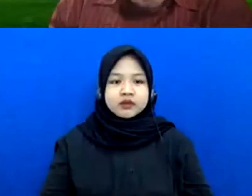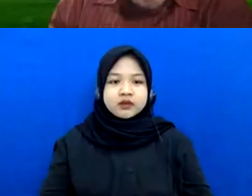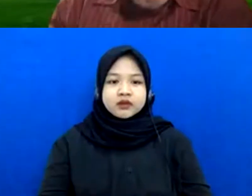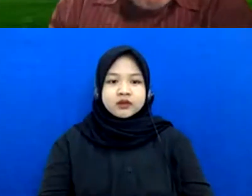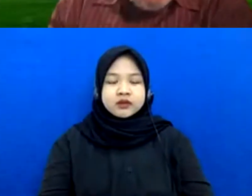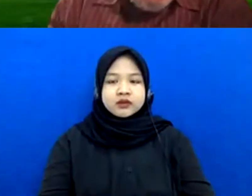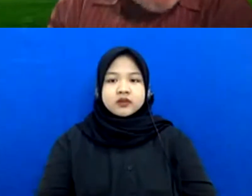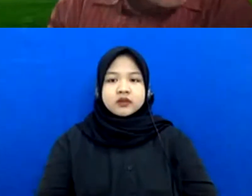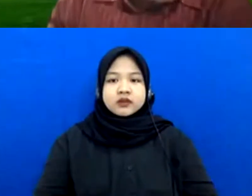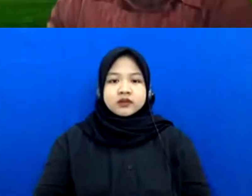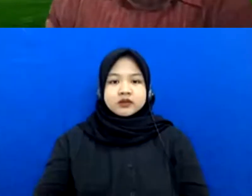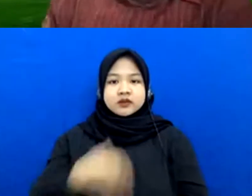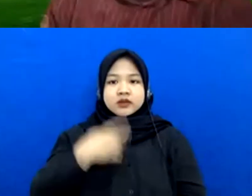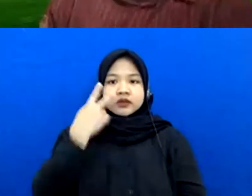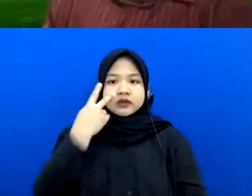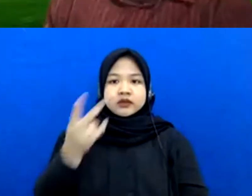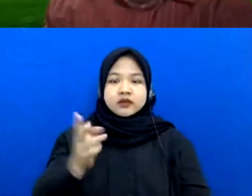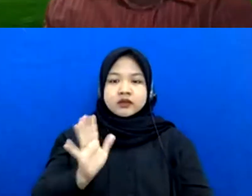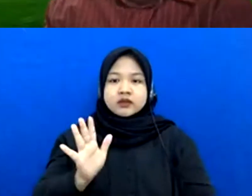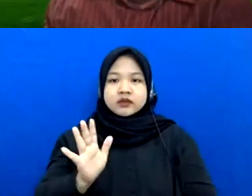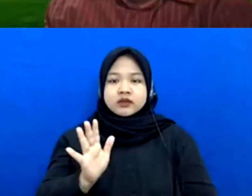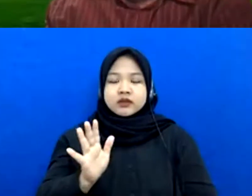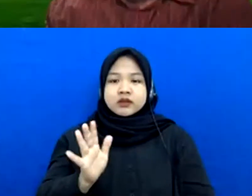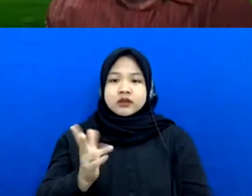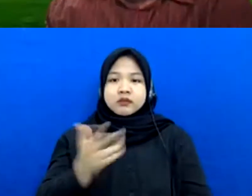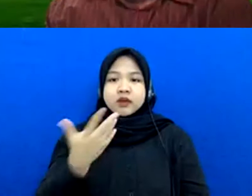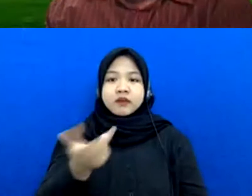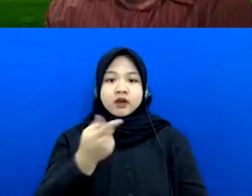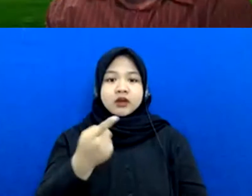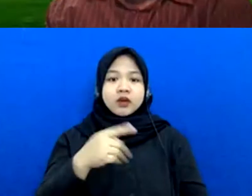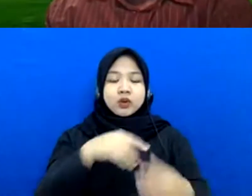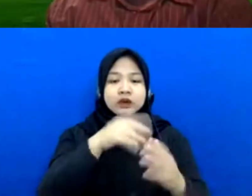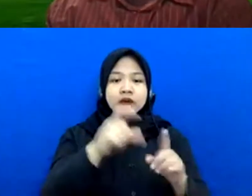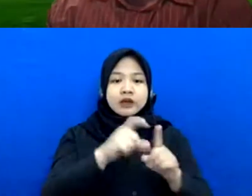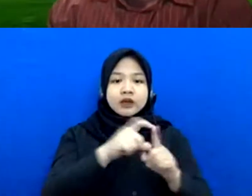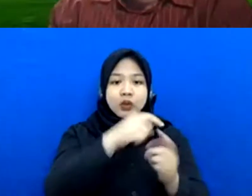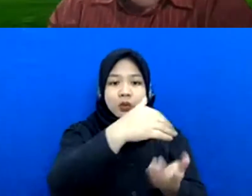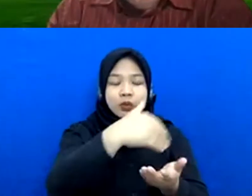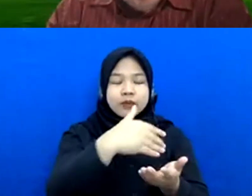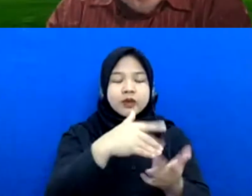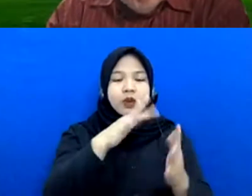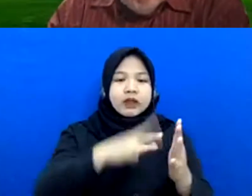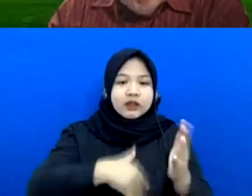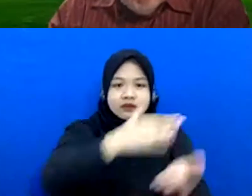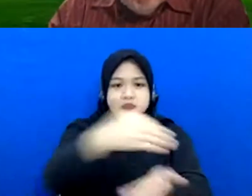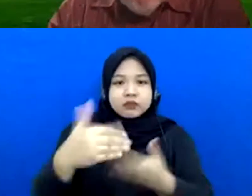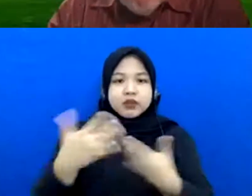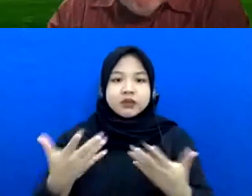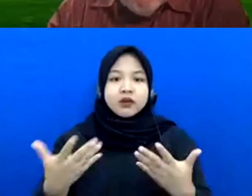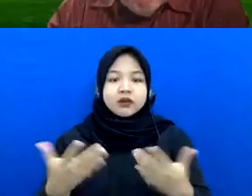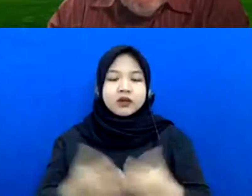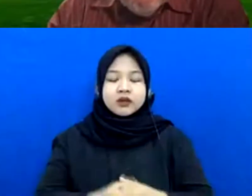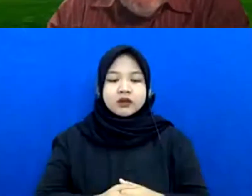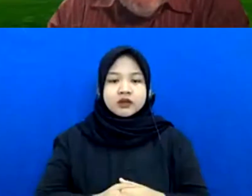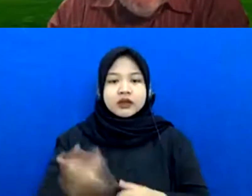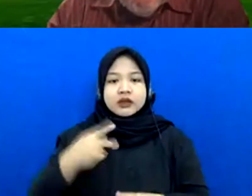I don't see. Question: how are you collecting qualitative data? We are using